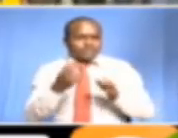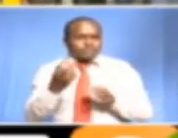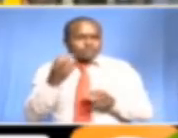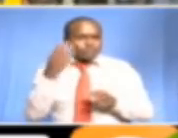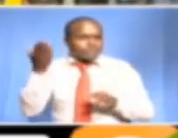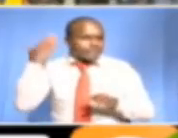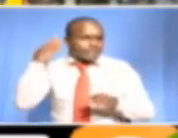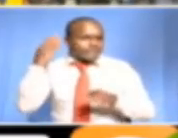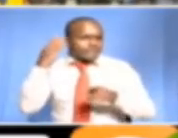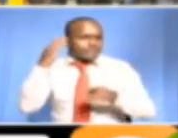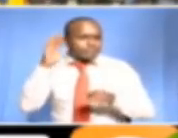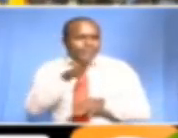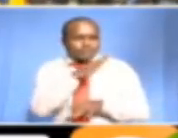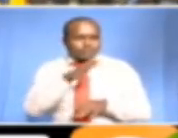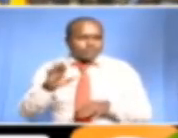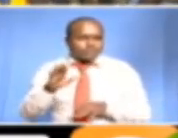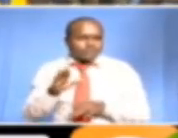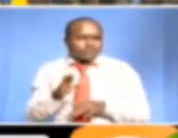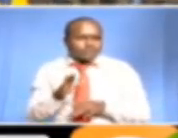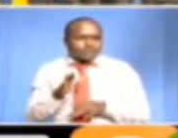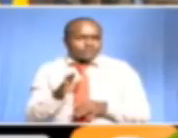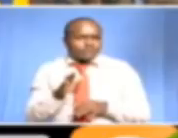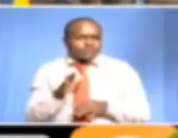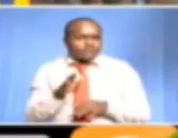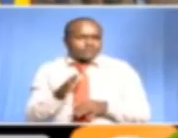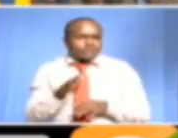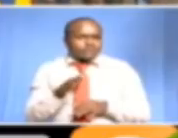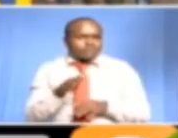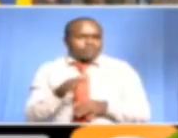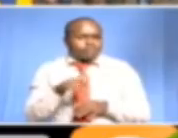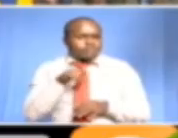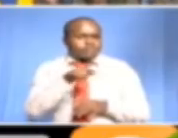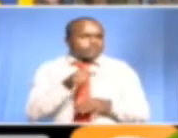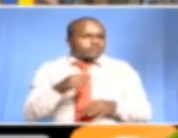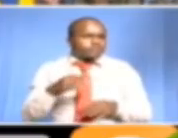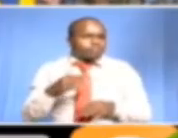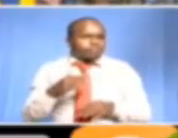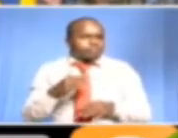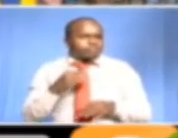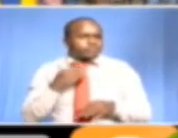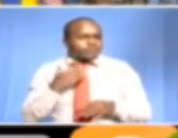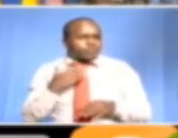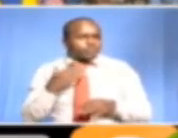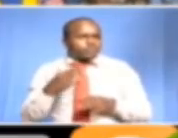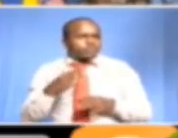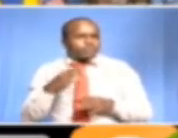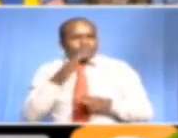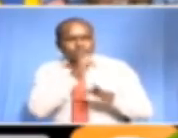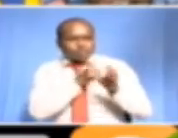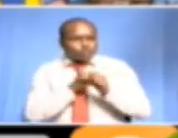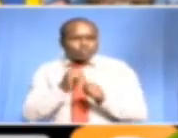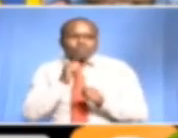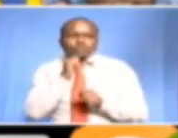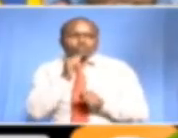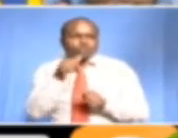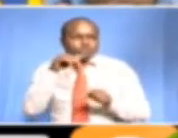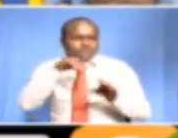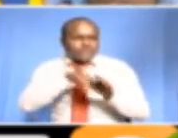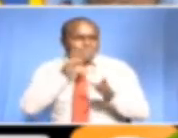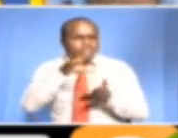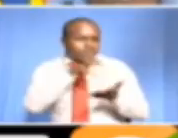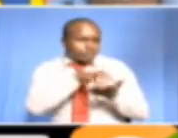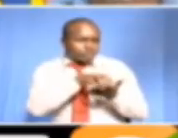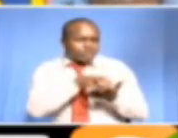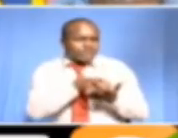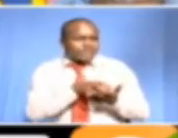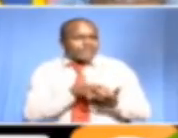I was extremely in denial. Here I was. I wanted to kind of assume that I was not in that situation, and I really